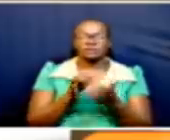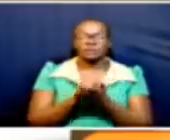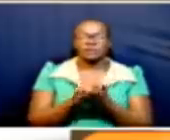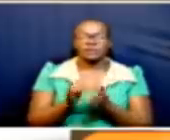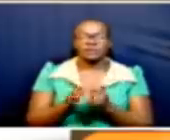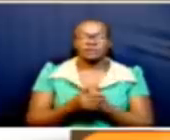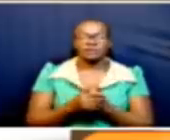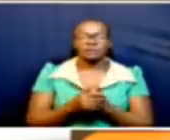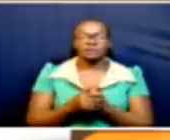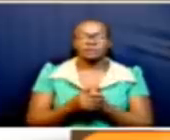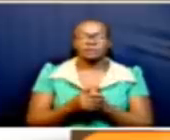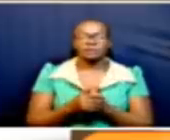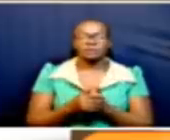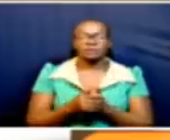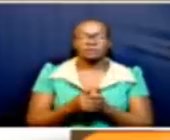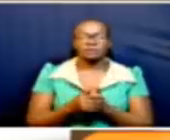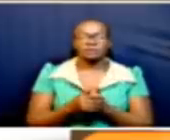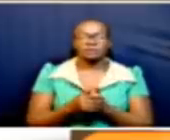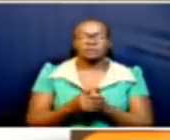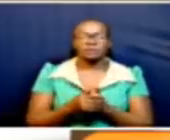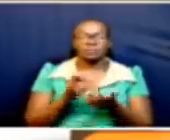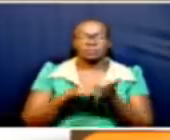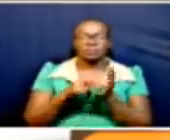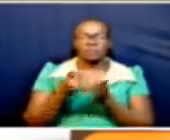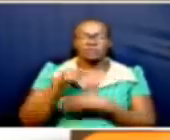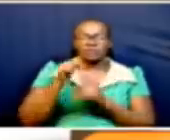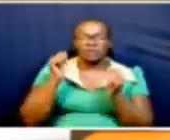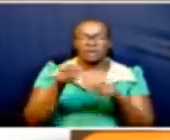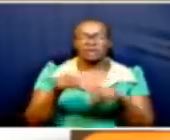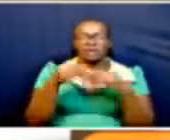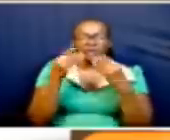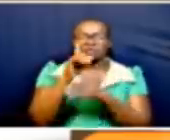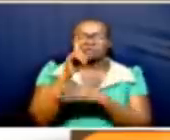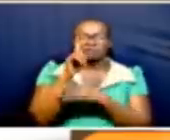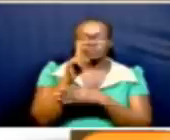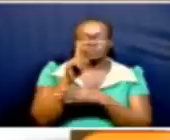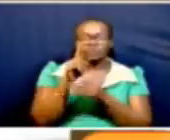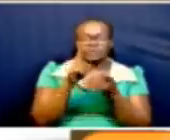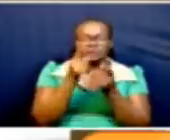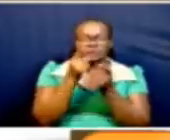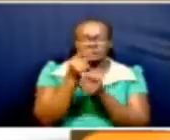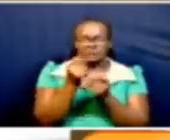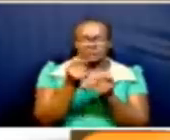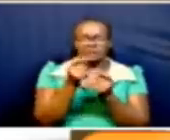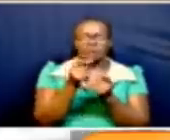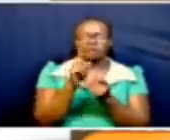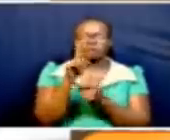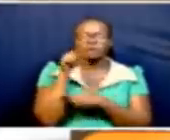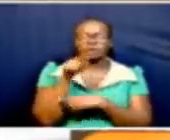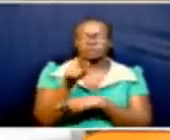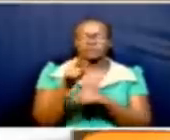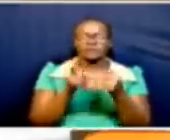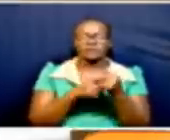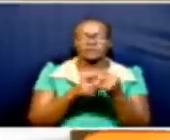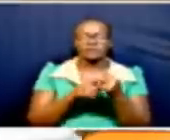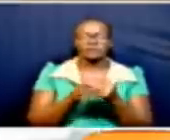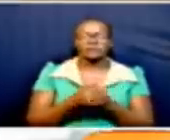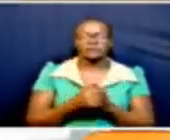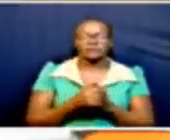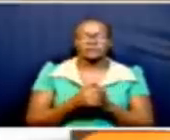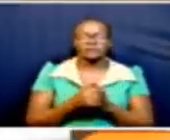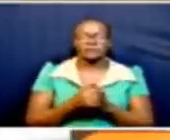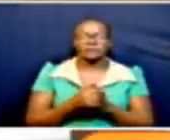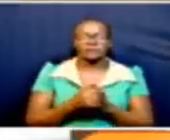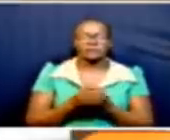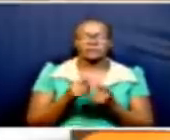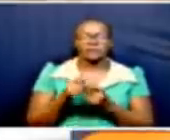provide 1.5 trillion. And out of that, 860 billion is going to